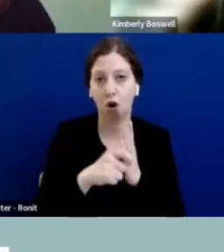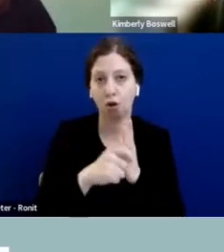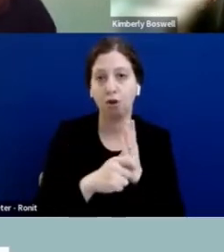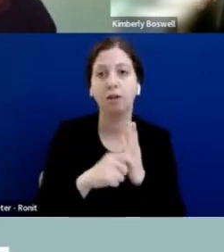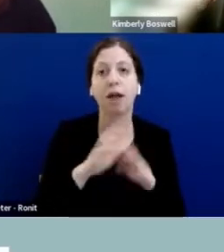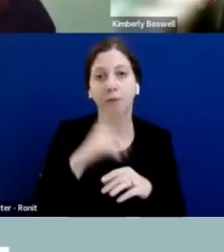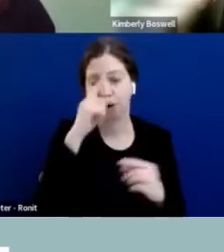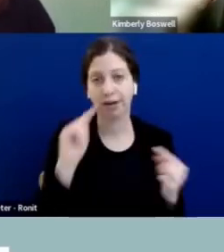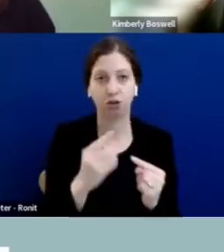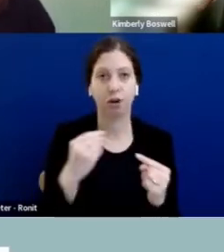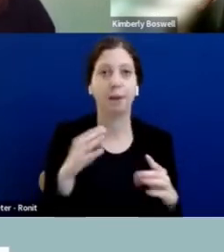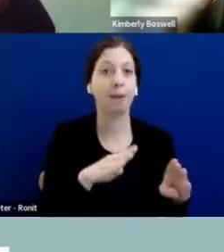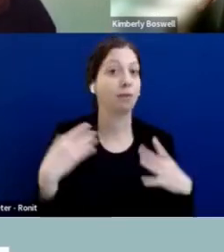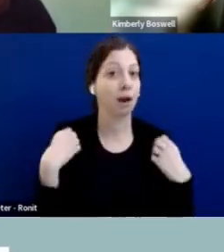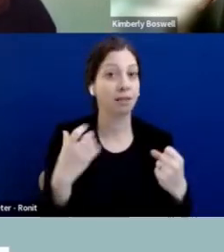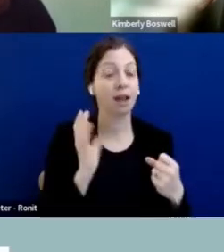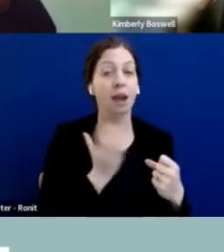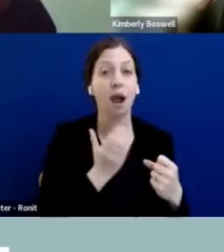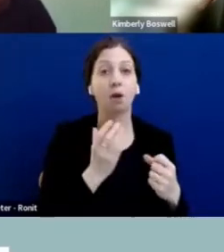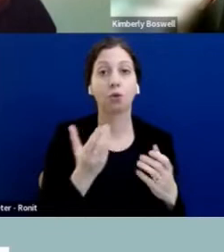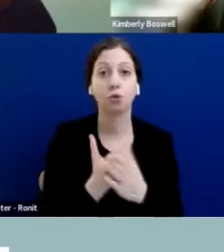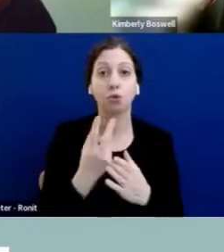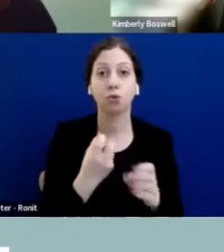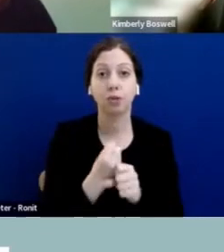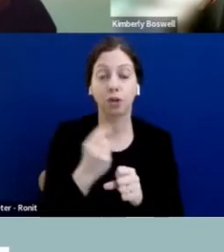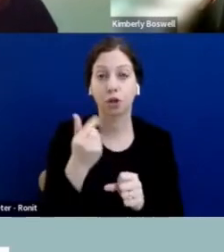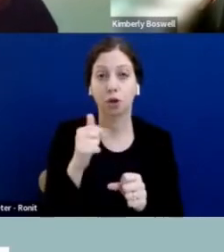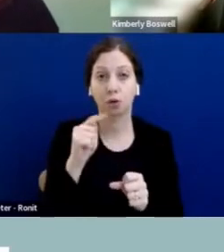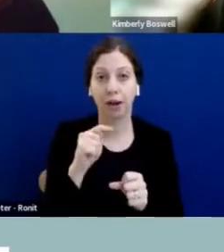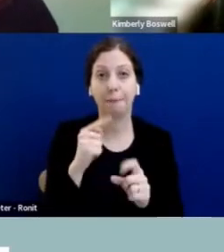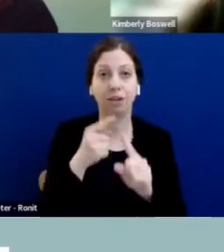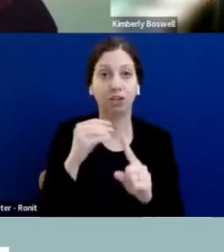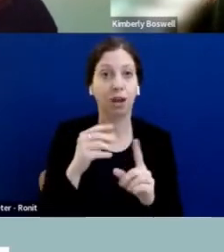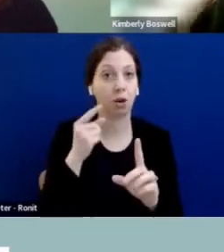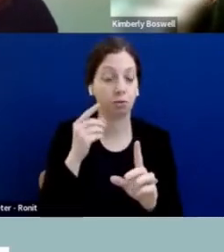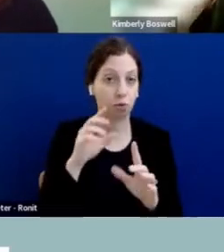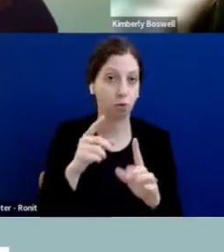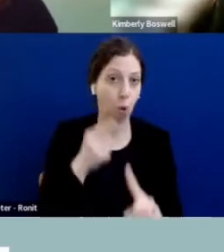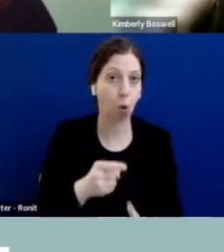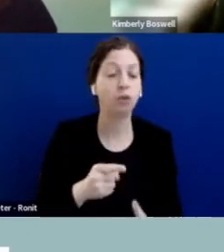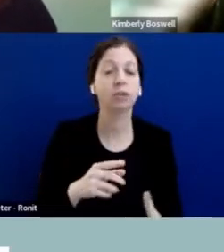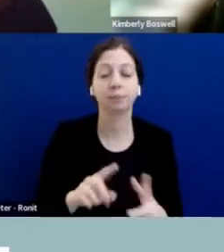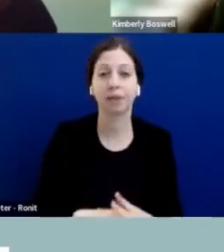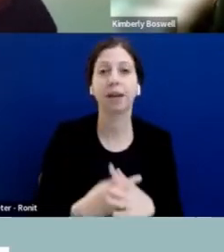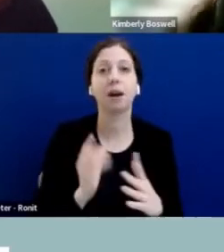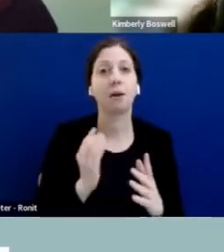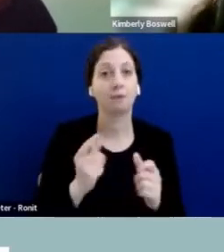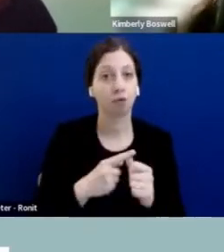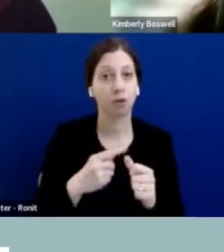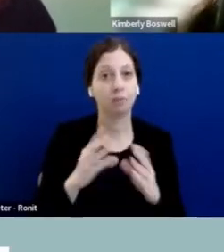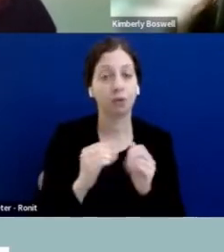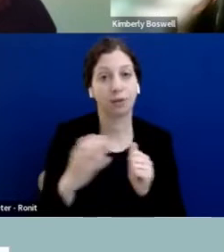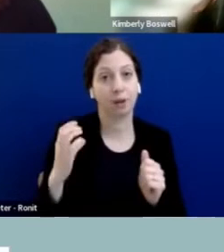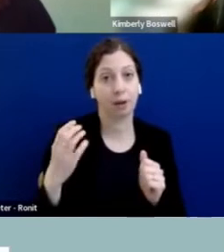health, and our new 2-year grant mission and goals began. Since that first meeting with the commissioner under her guidance, we